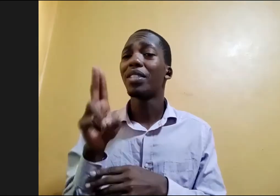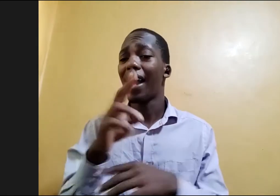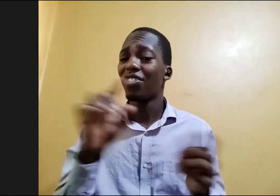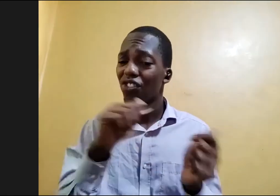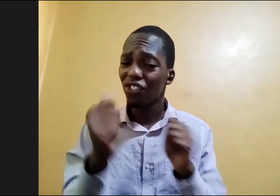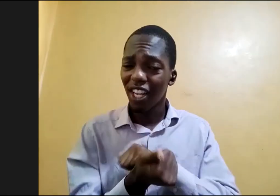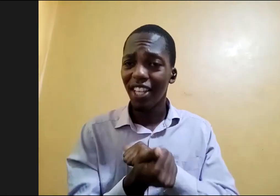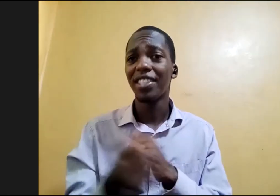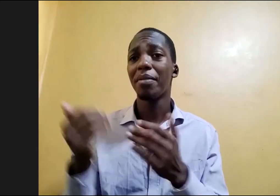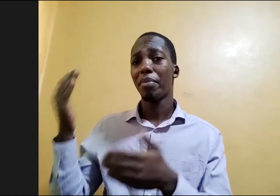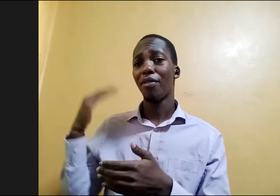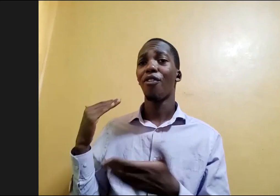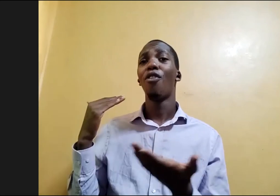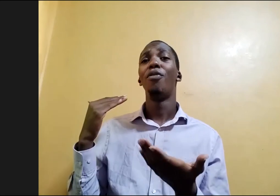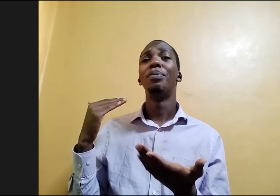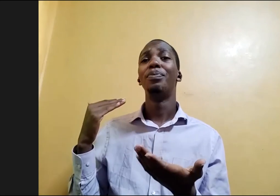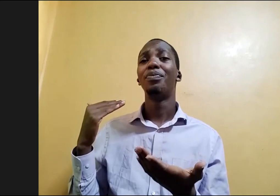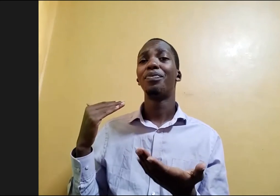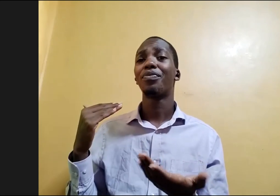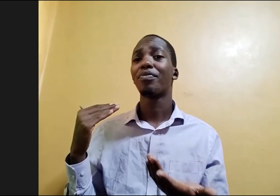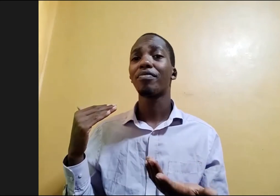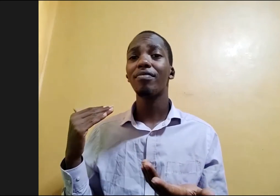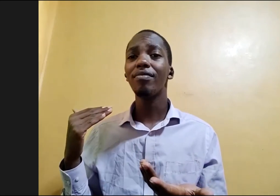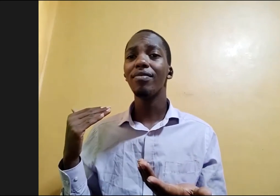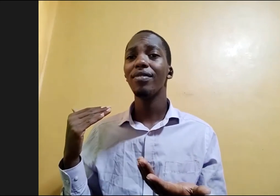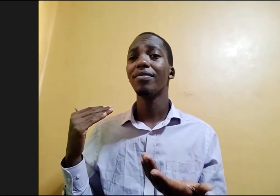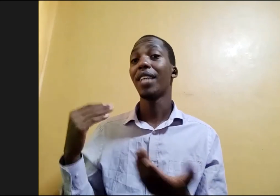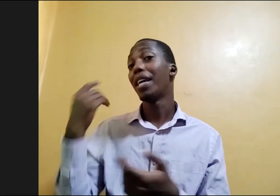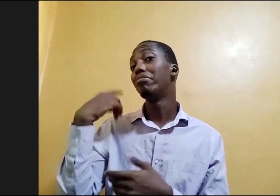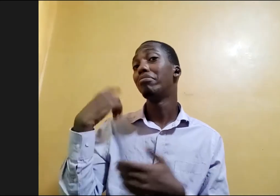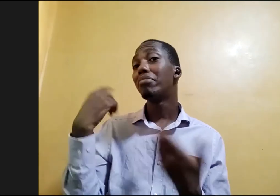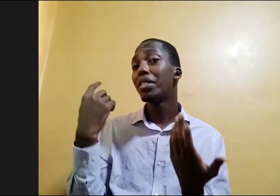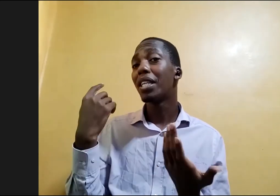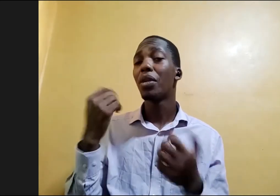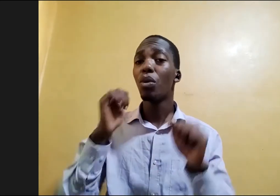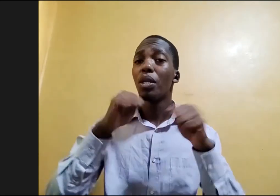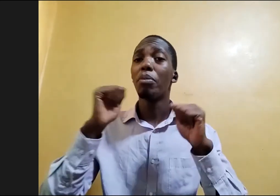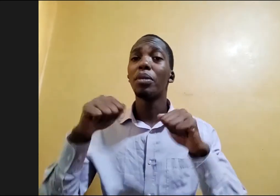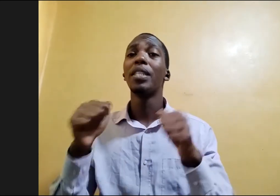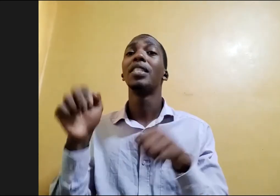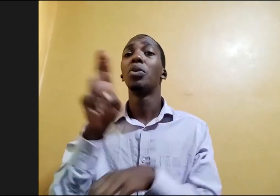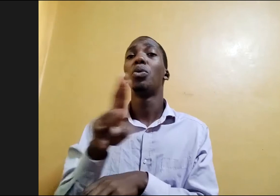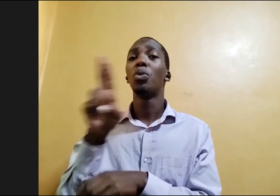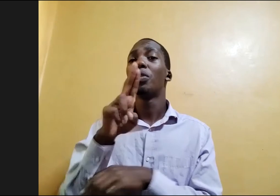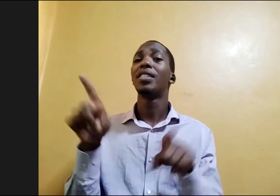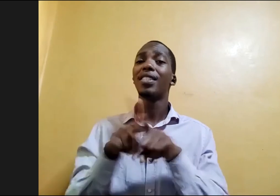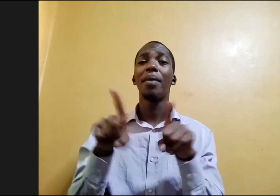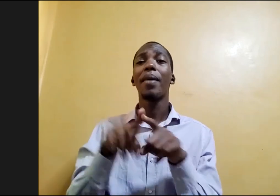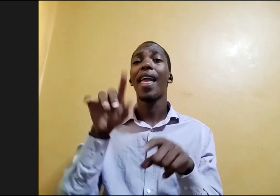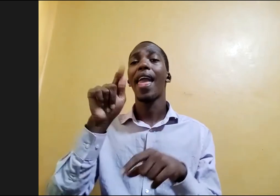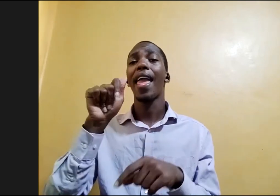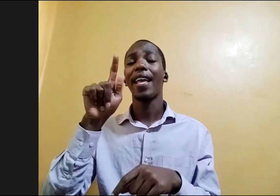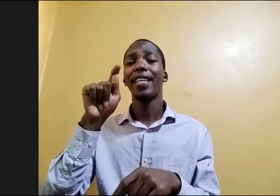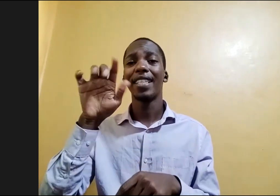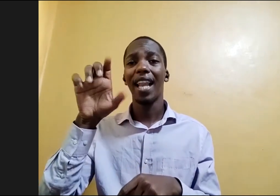was for just until recently, the possibility to use also ethylene